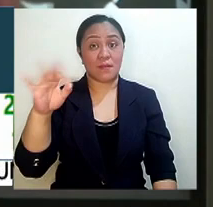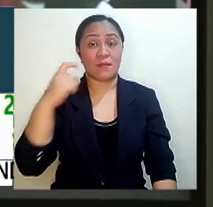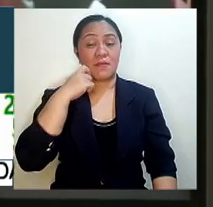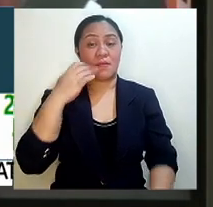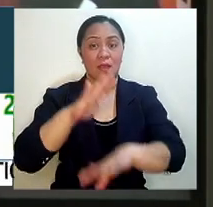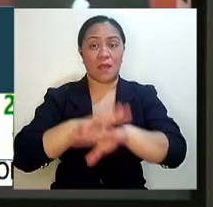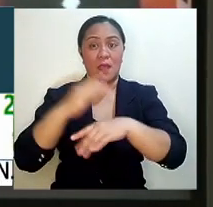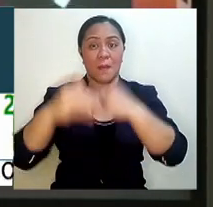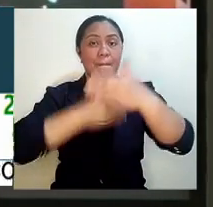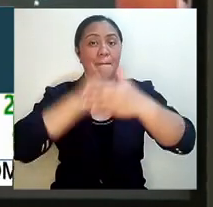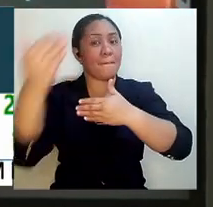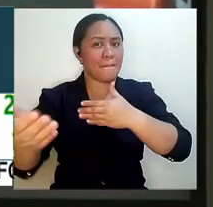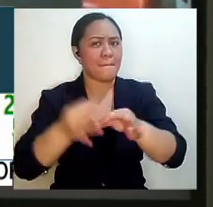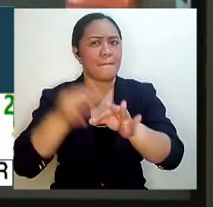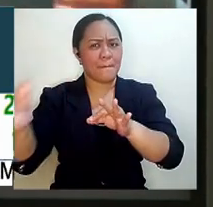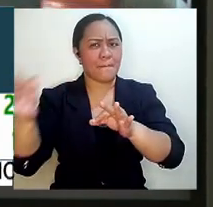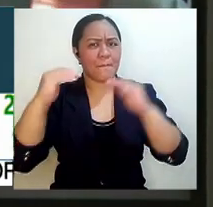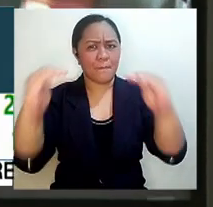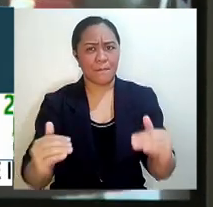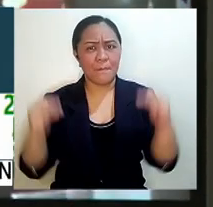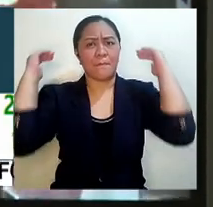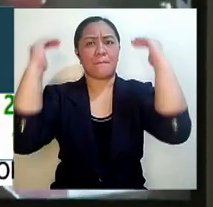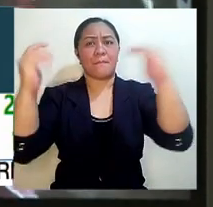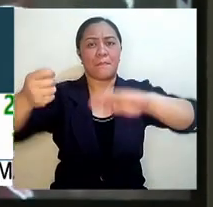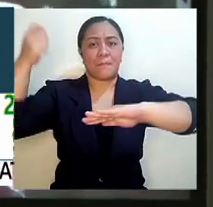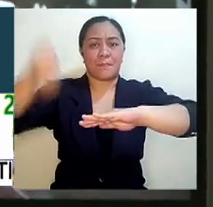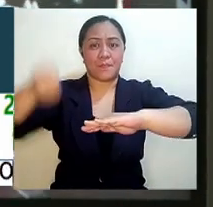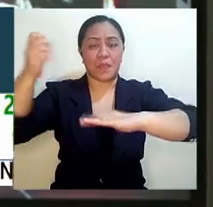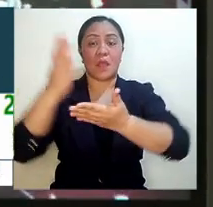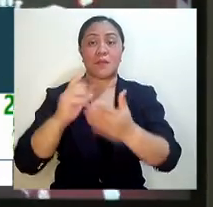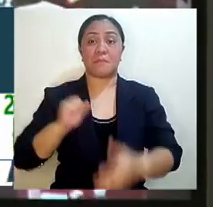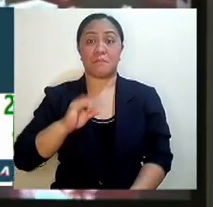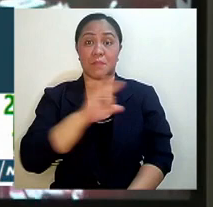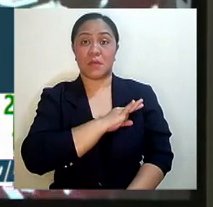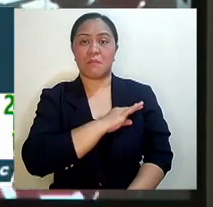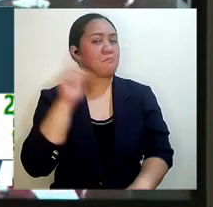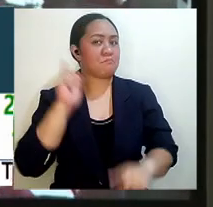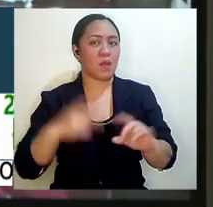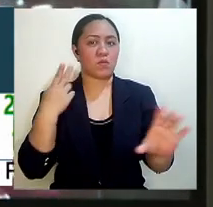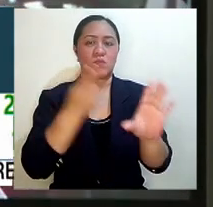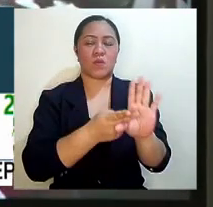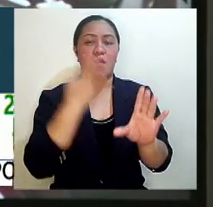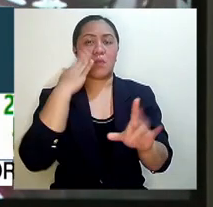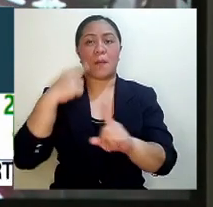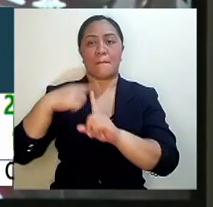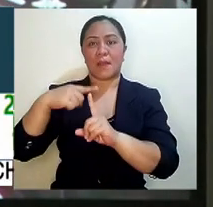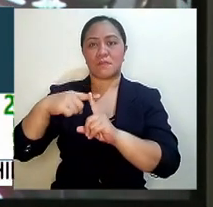Court that an assistant surgeon and some of their staff who were set to attend the oral arguments have tested positive for the coronavirus.